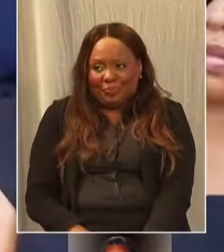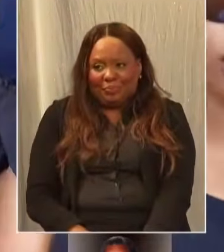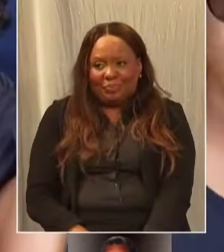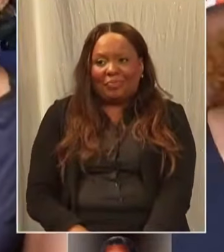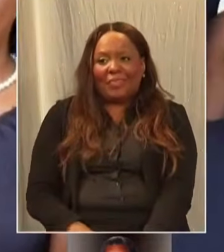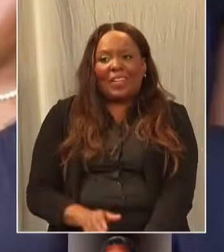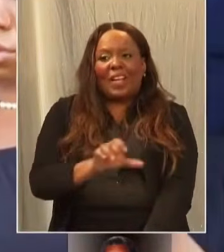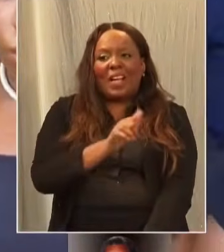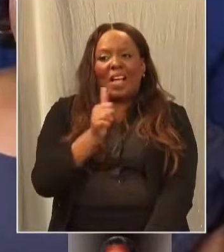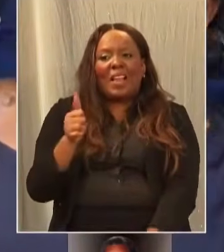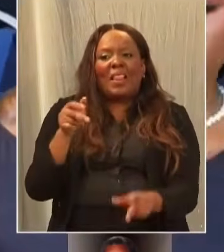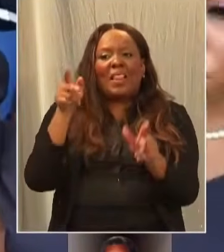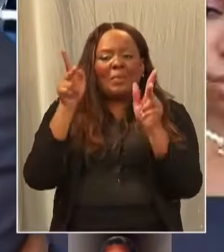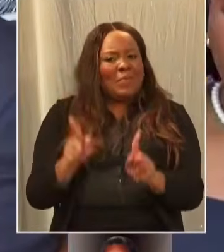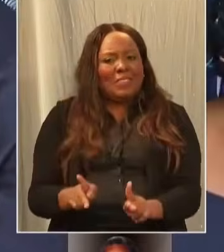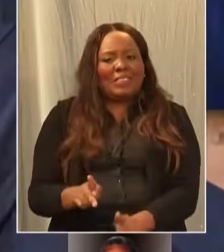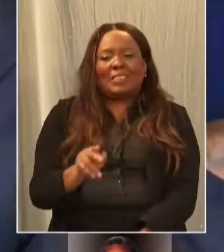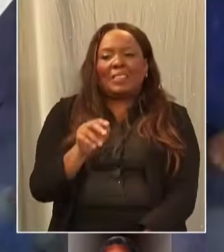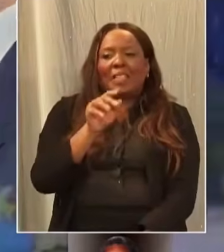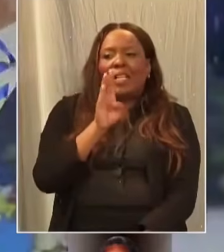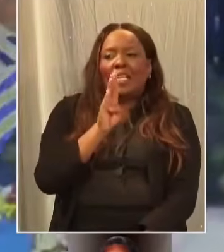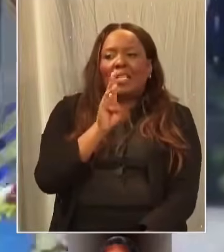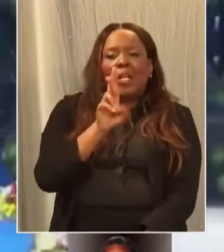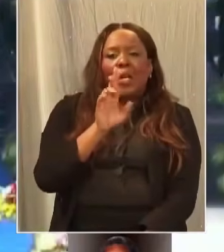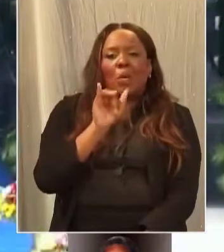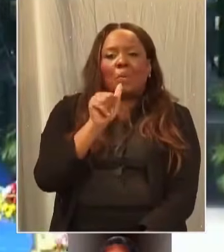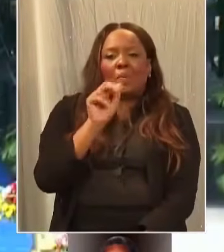Garfield's mentor, Brian Charles Lara.